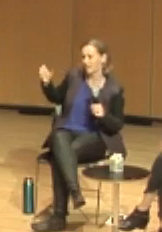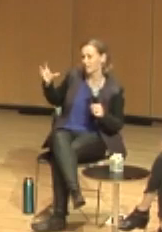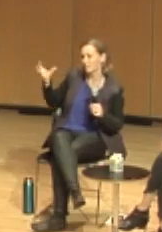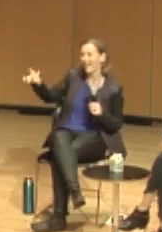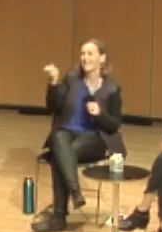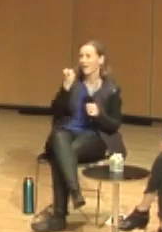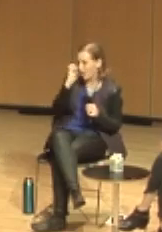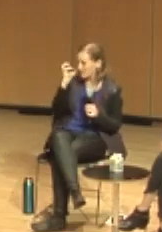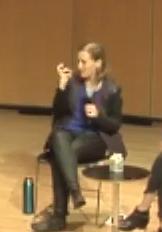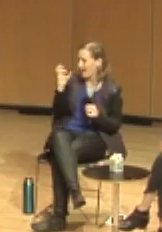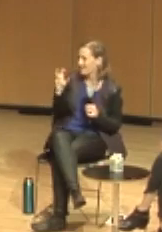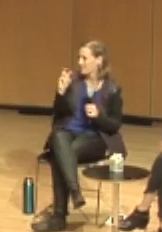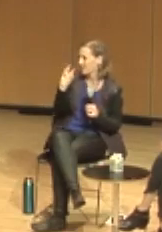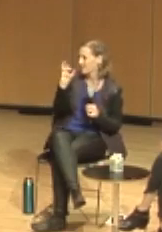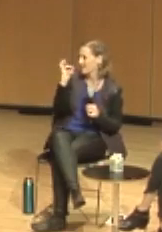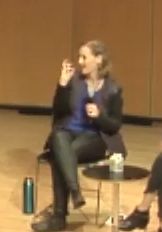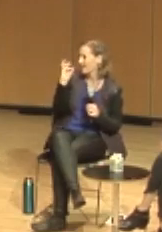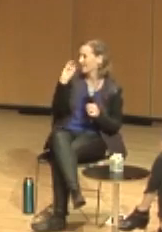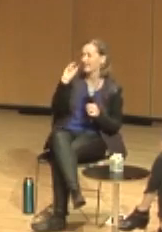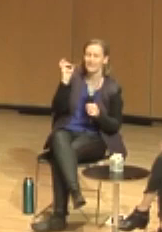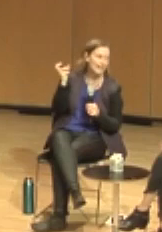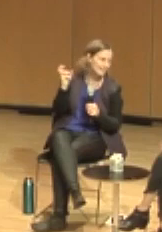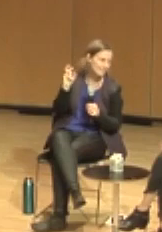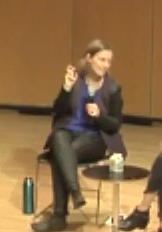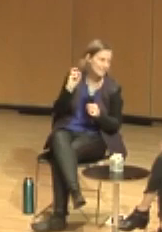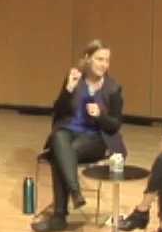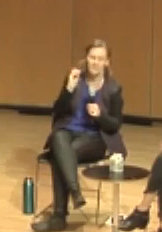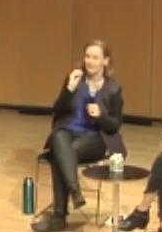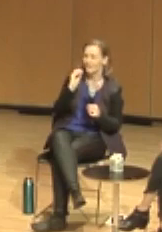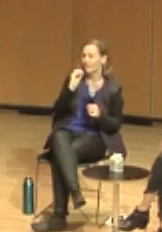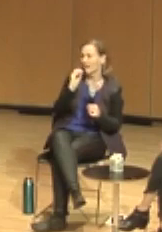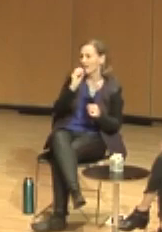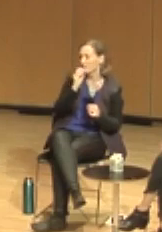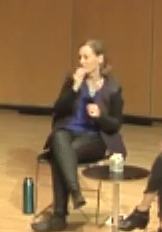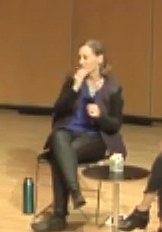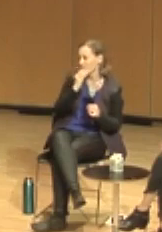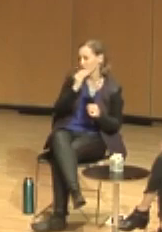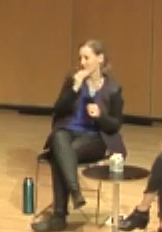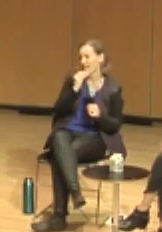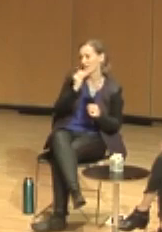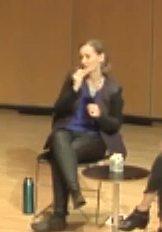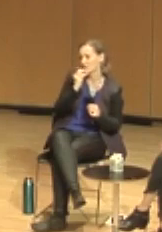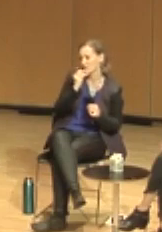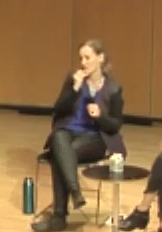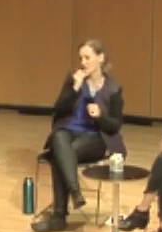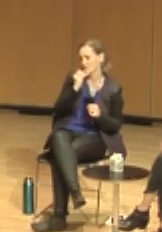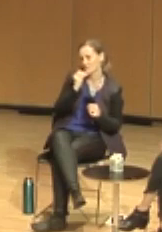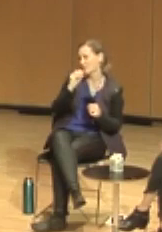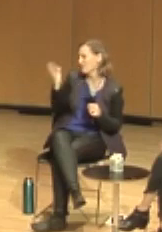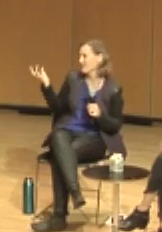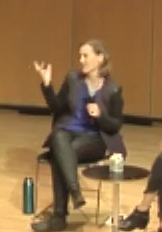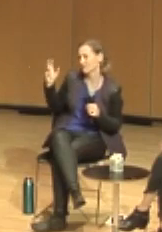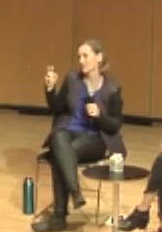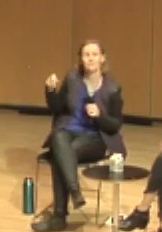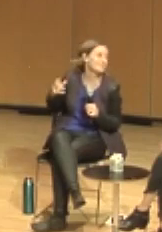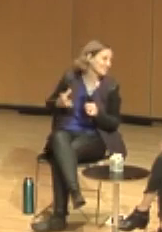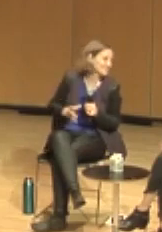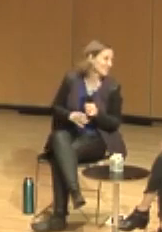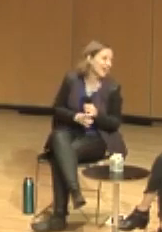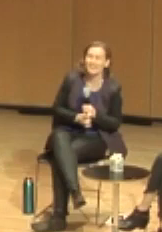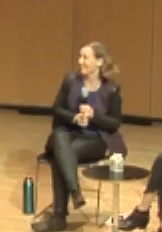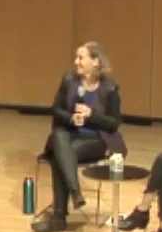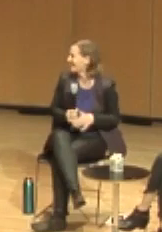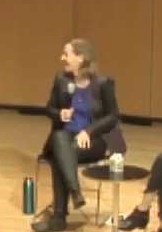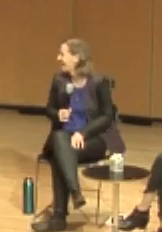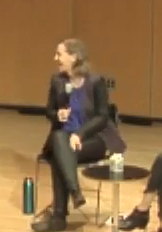um that could and that also has a way to get that intimacy um through sound Maybe video too we'll